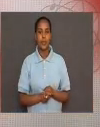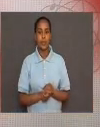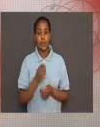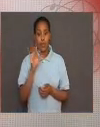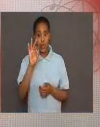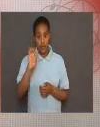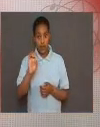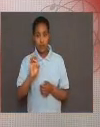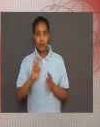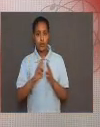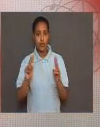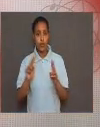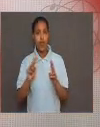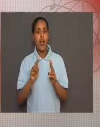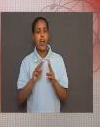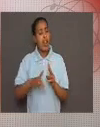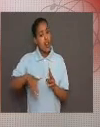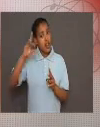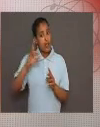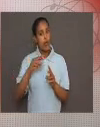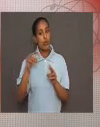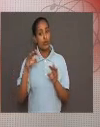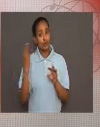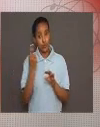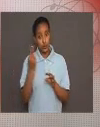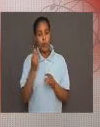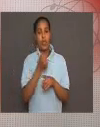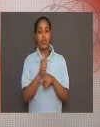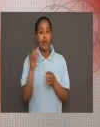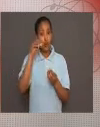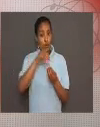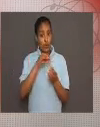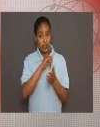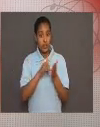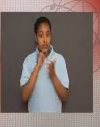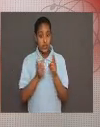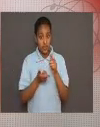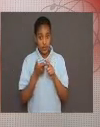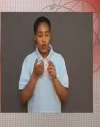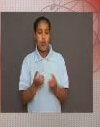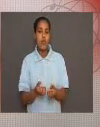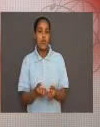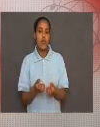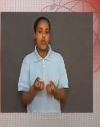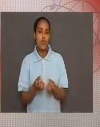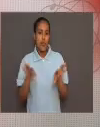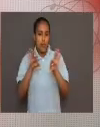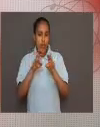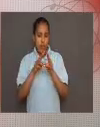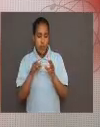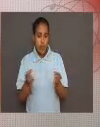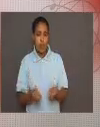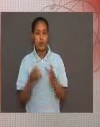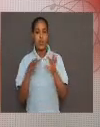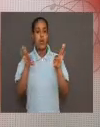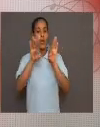Iron is the most highly consumed metal, although it is the second most abundant metal in